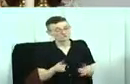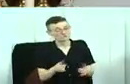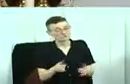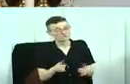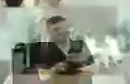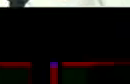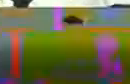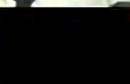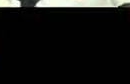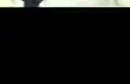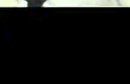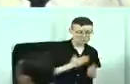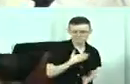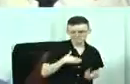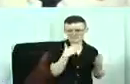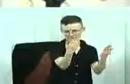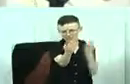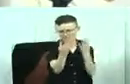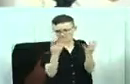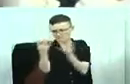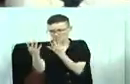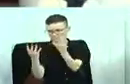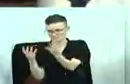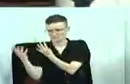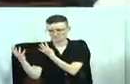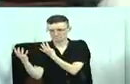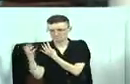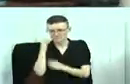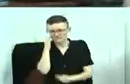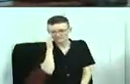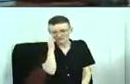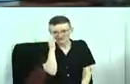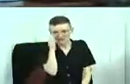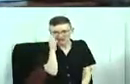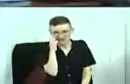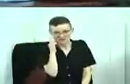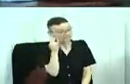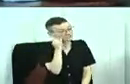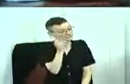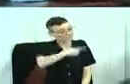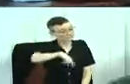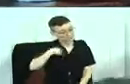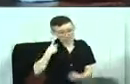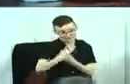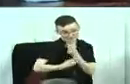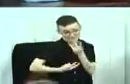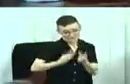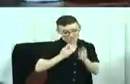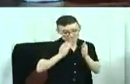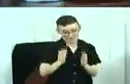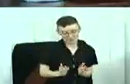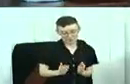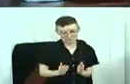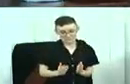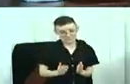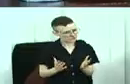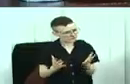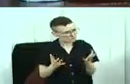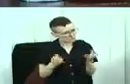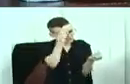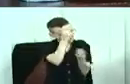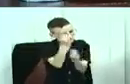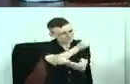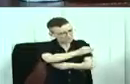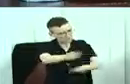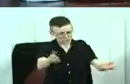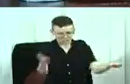and the servers please come forward. And those of you who are guests today, we want you to know that here at Founders MCC, as